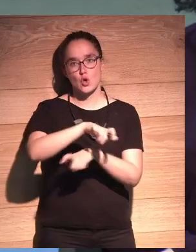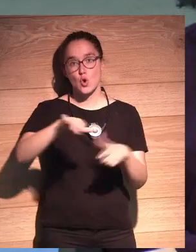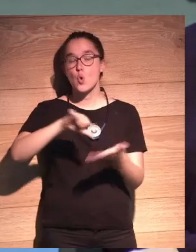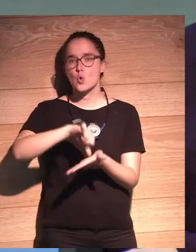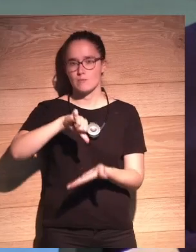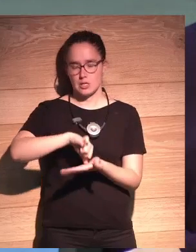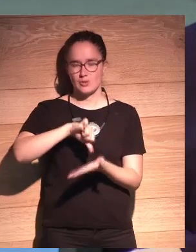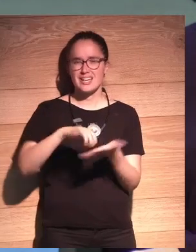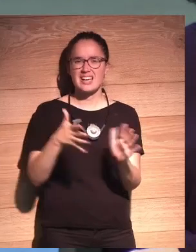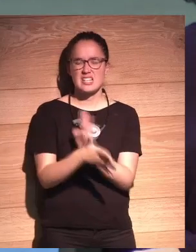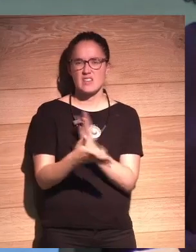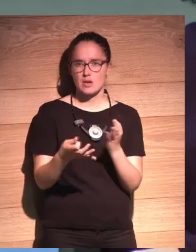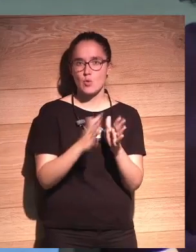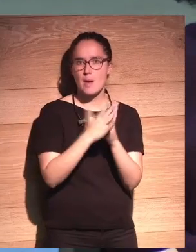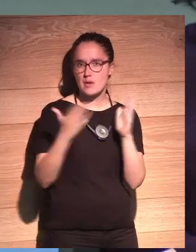this cultural